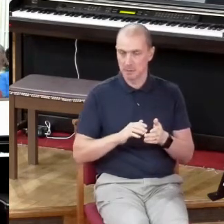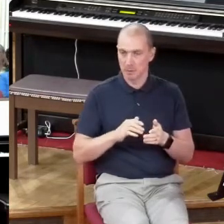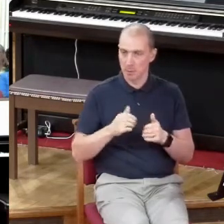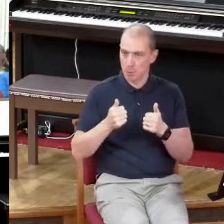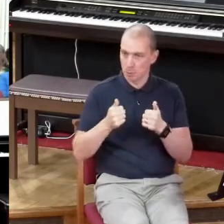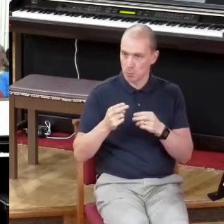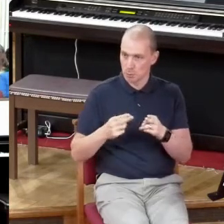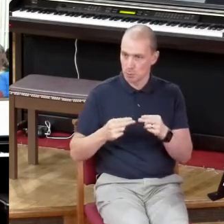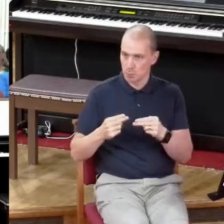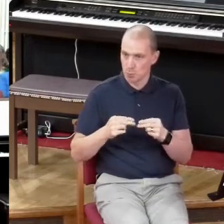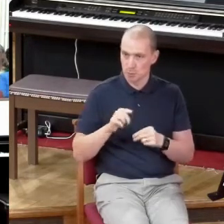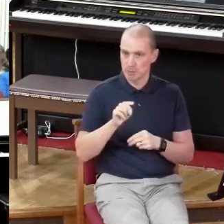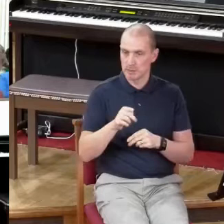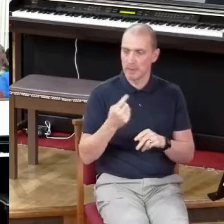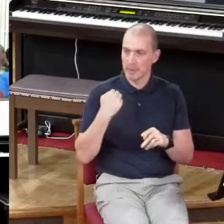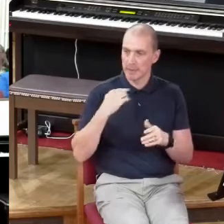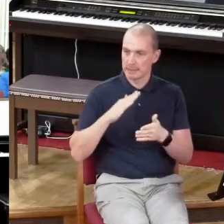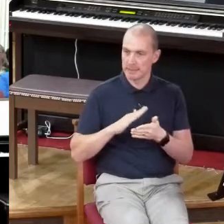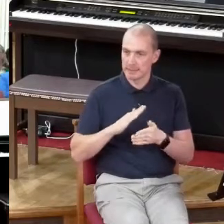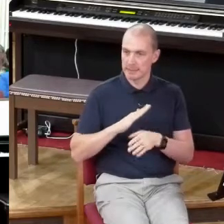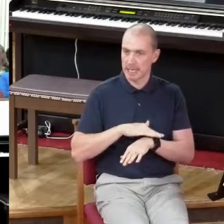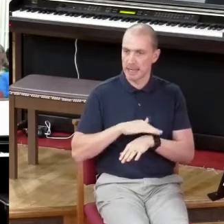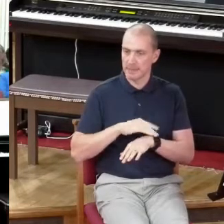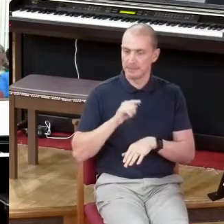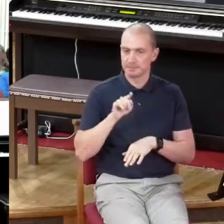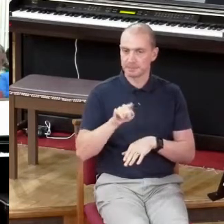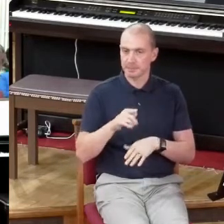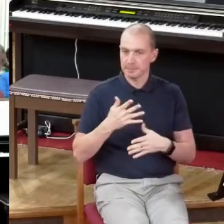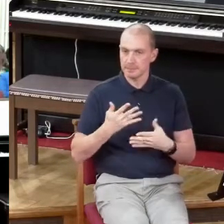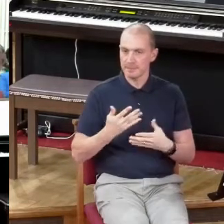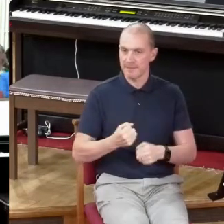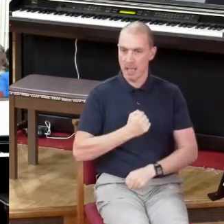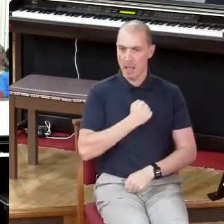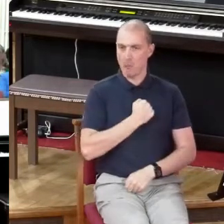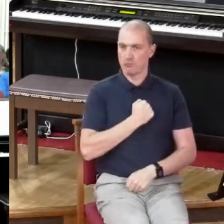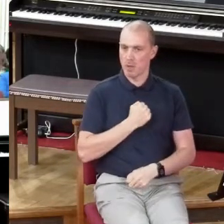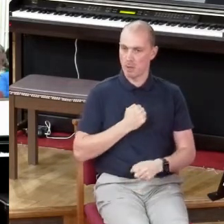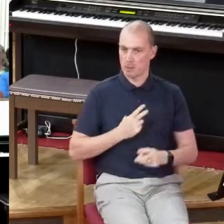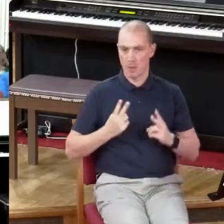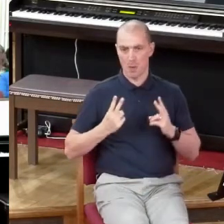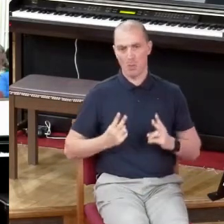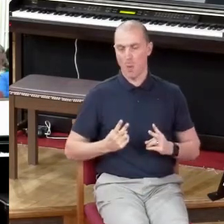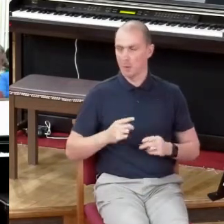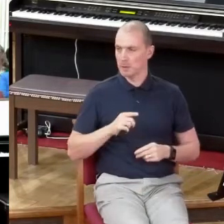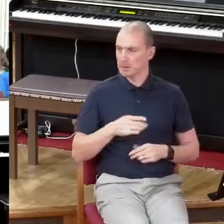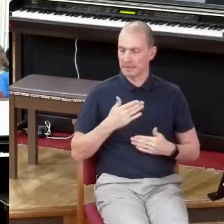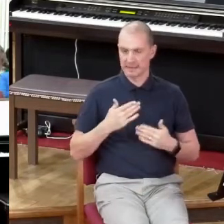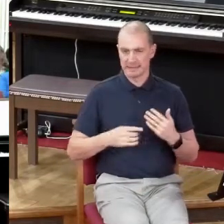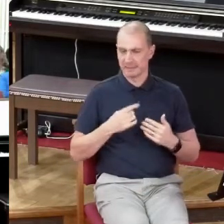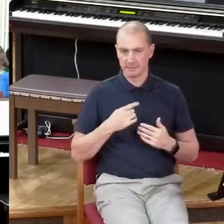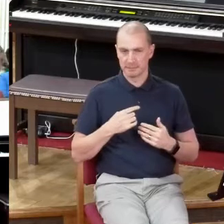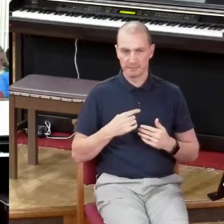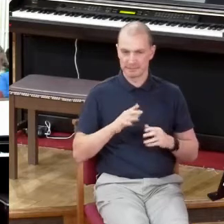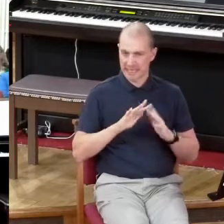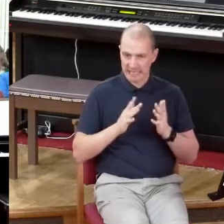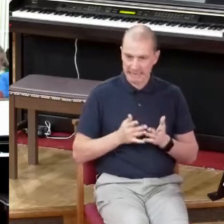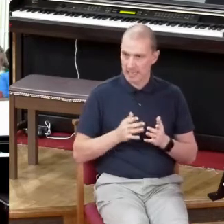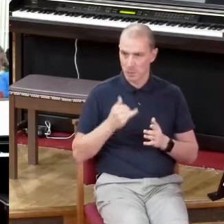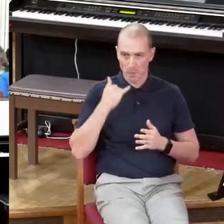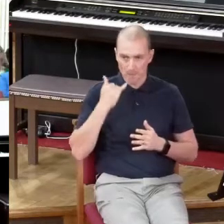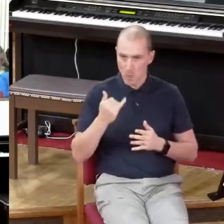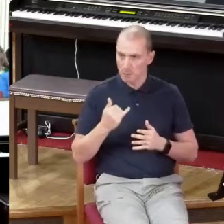emperor on the throne, they didn't have any internet to say thank you for. They didn't even have telephones or anything like